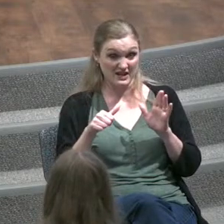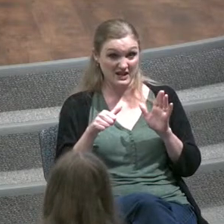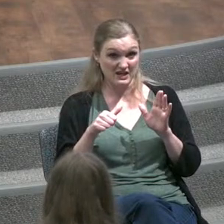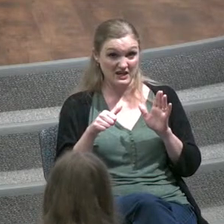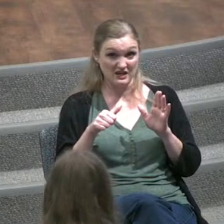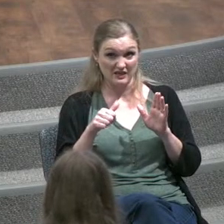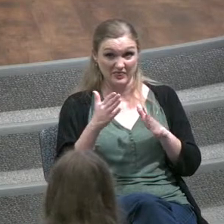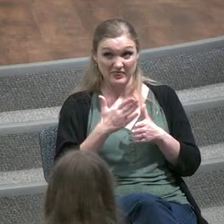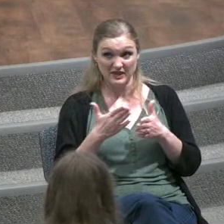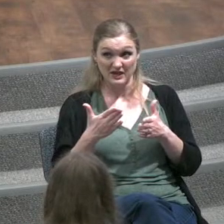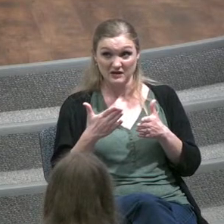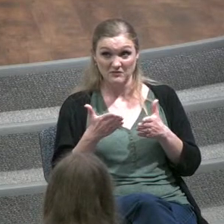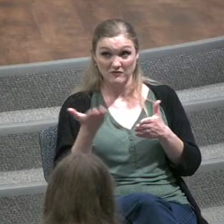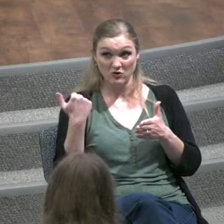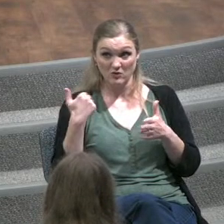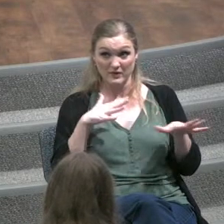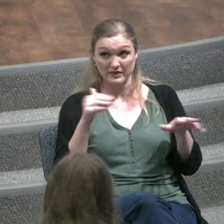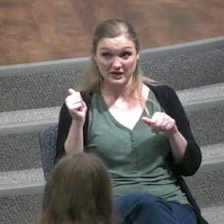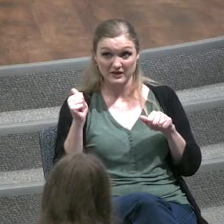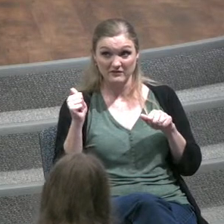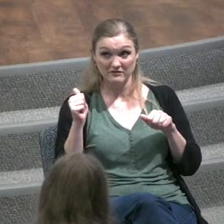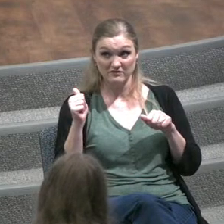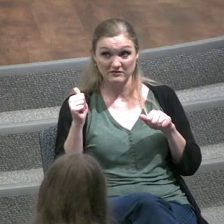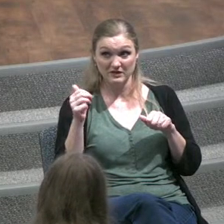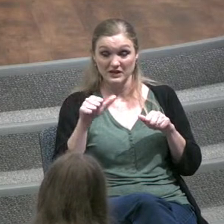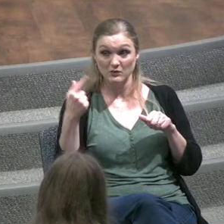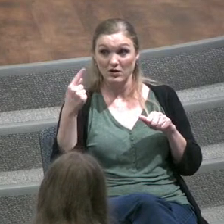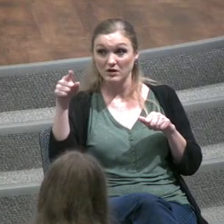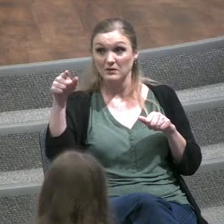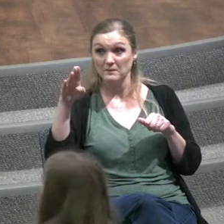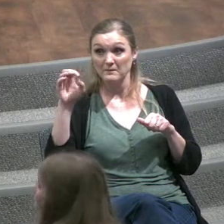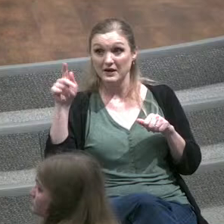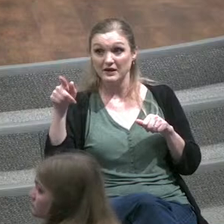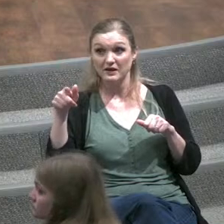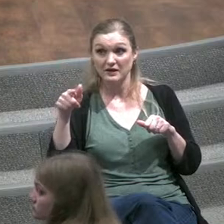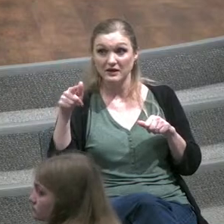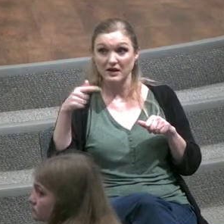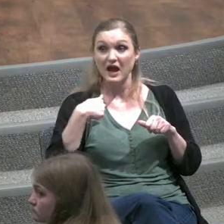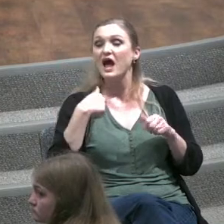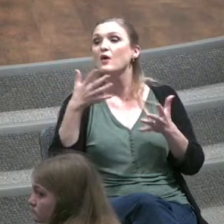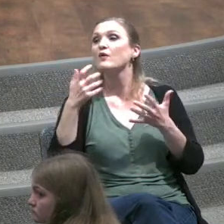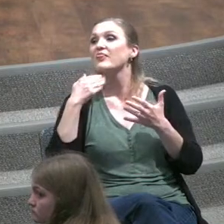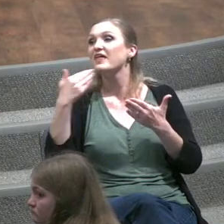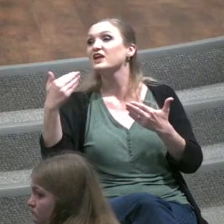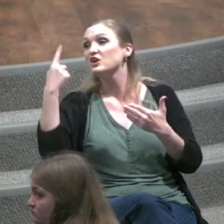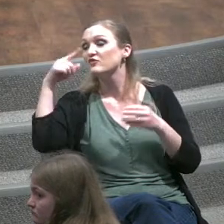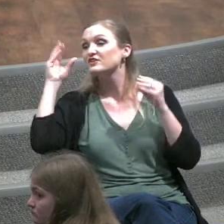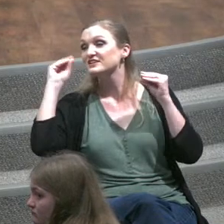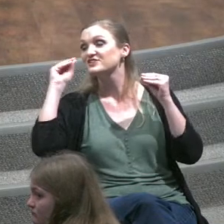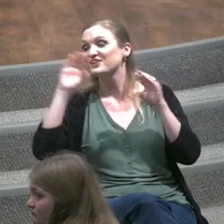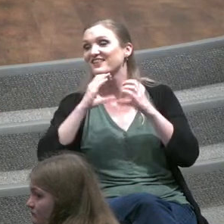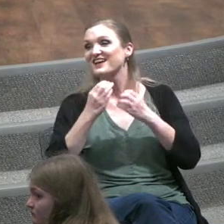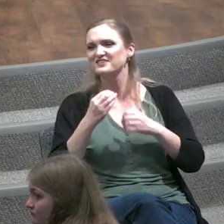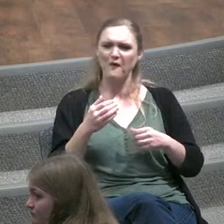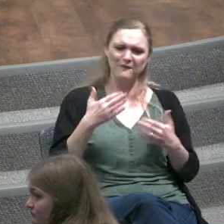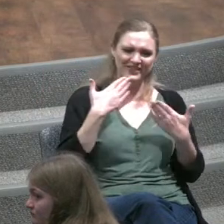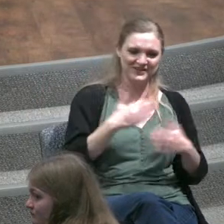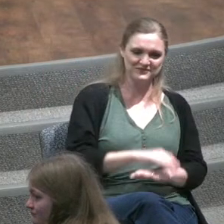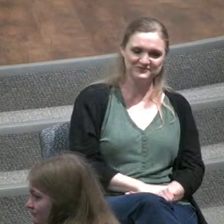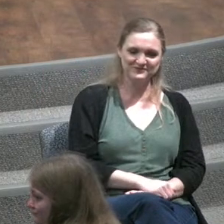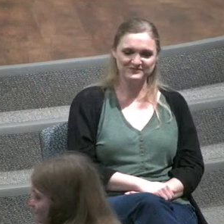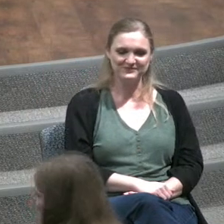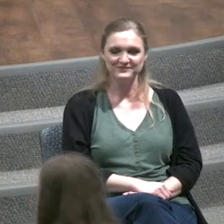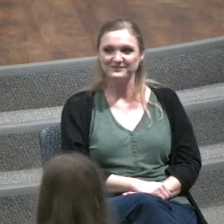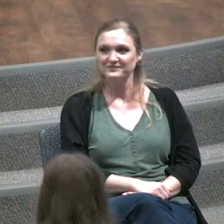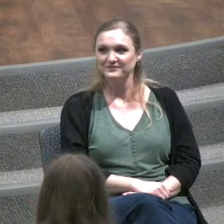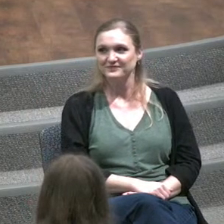comments or questions before we dismiss? Anybody? Yes, ma'am. I want to thank you for teaching this class. Oh, well, thank you.